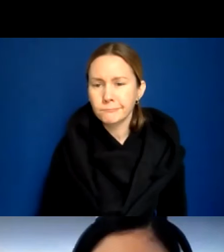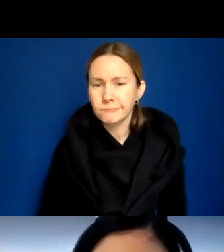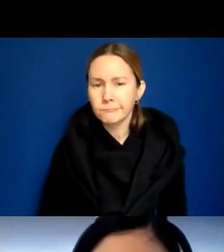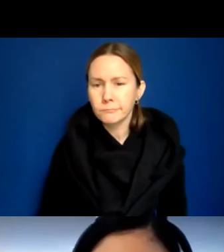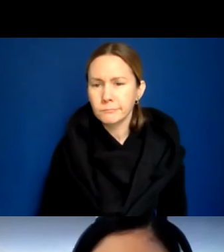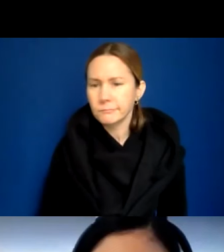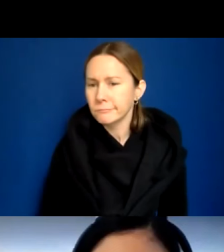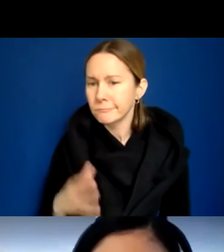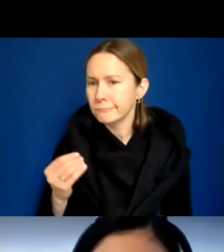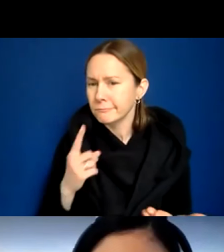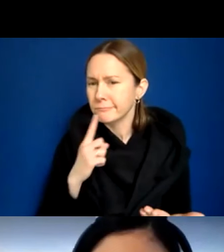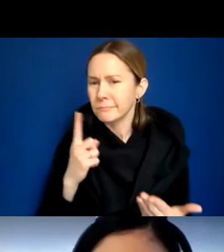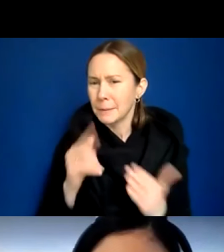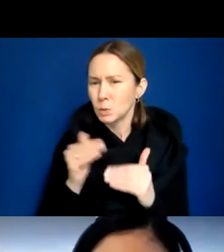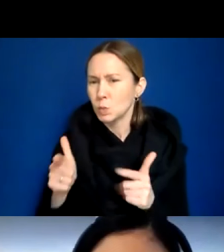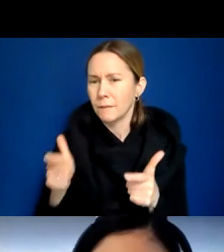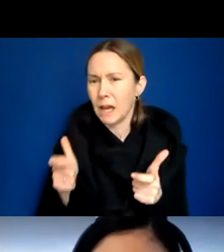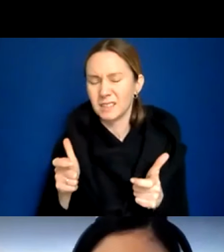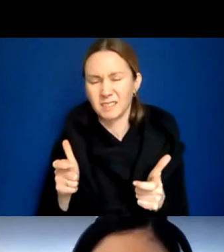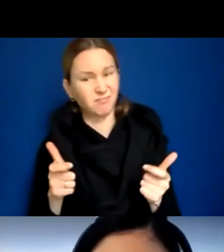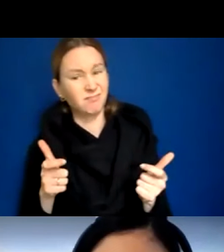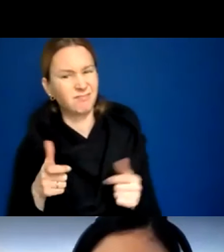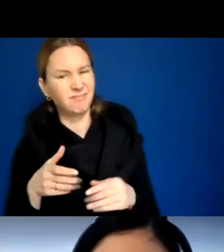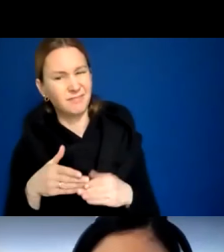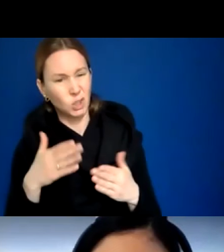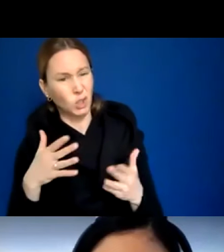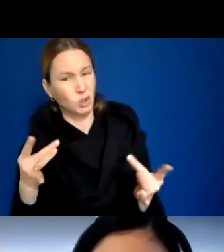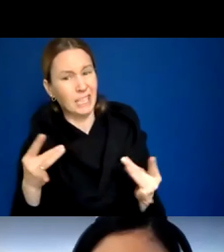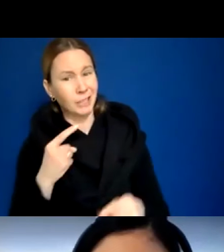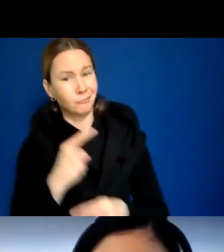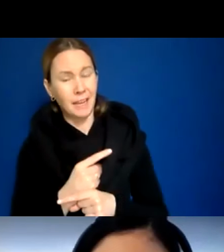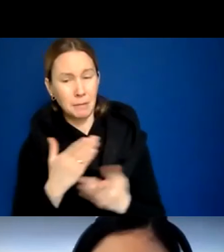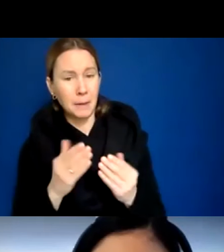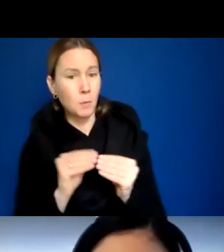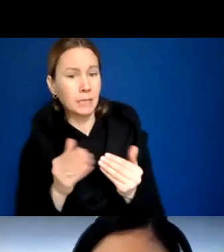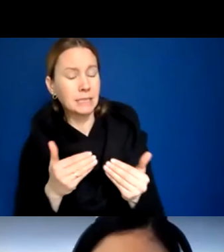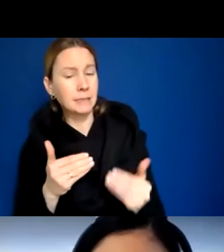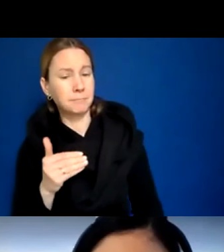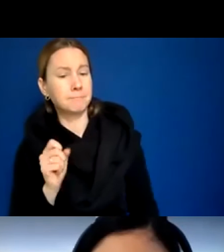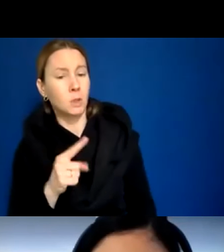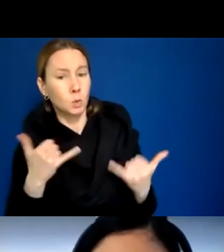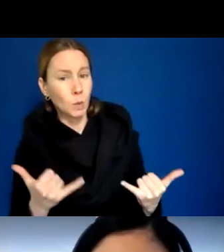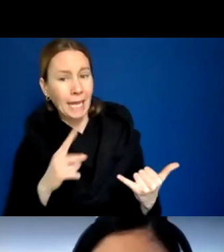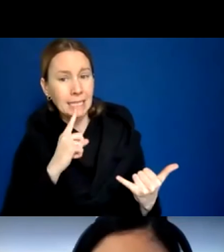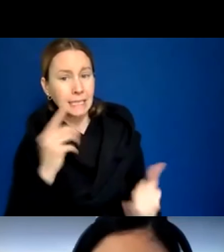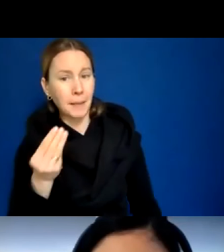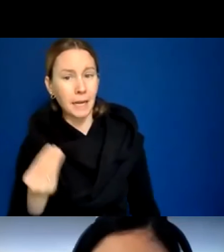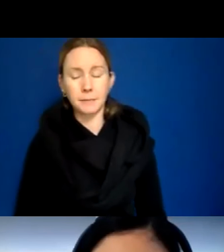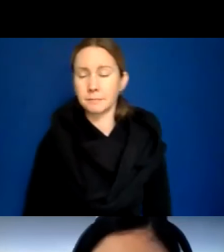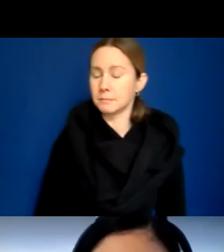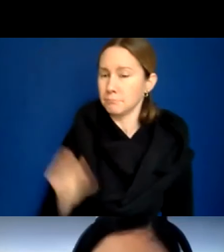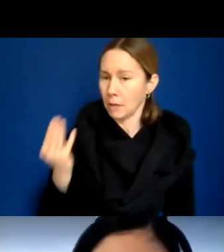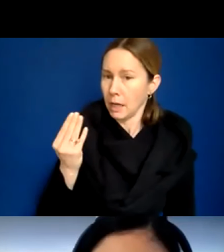Man, you're trying to go too fast. It's tricky, isn't it? Yeah. Let's start with something easier. How about today is Monday? Monday. Today is